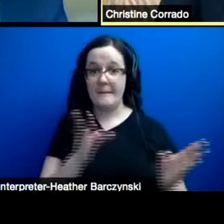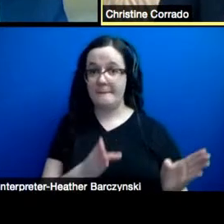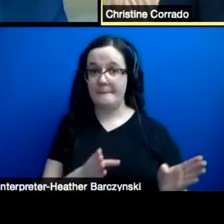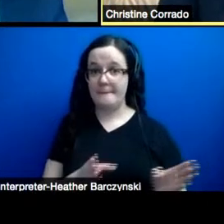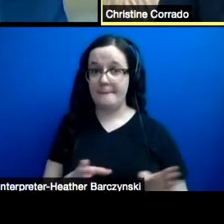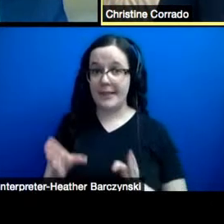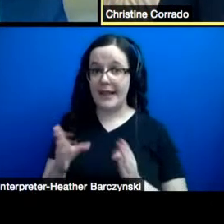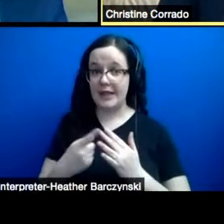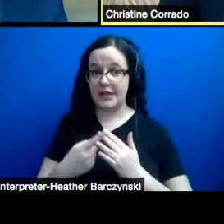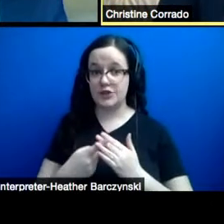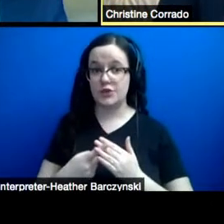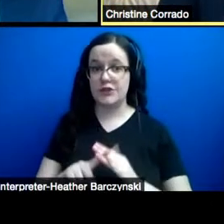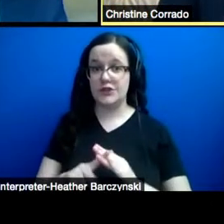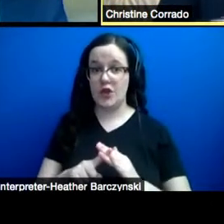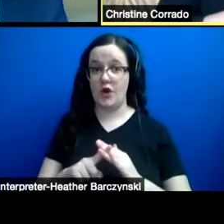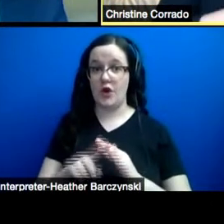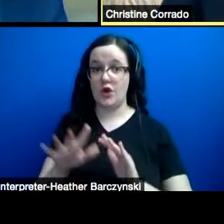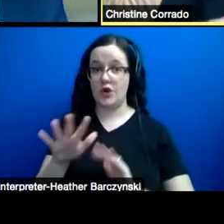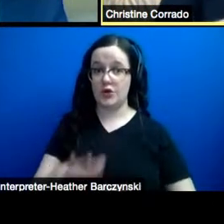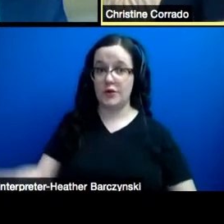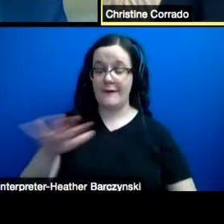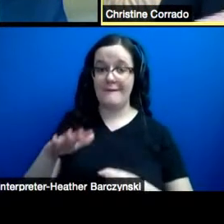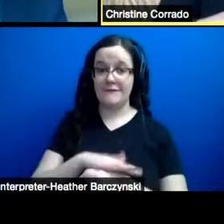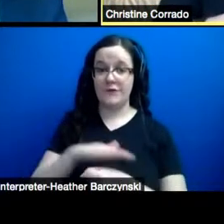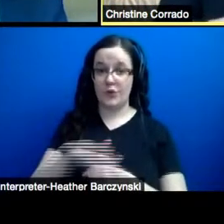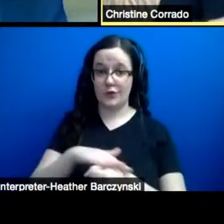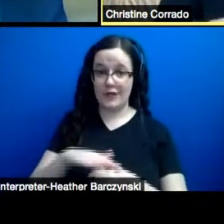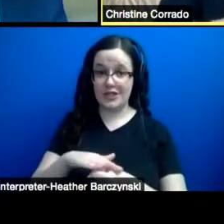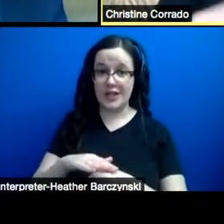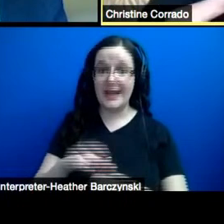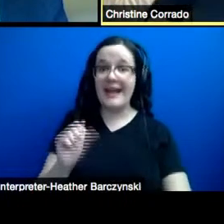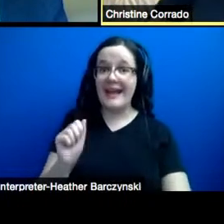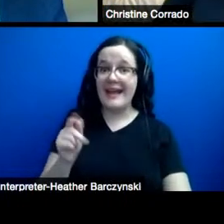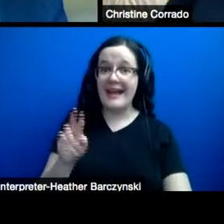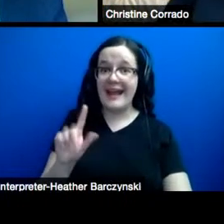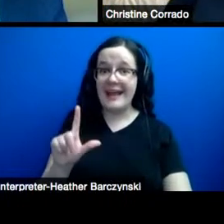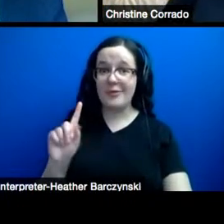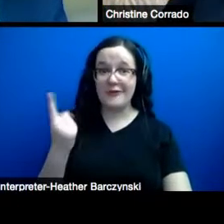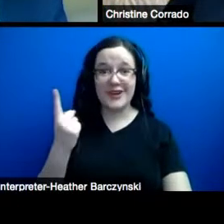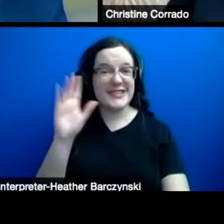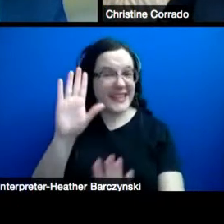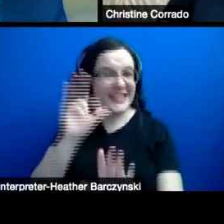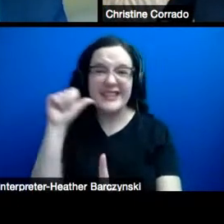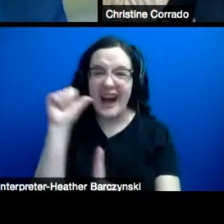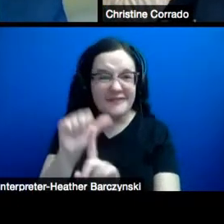in the entire region is April 1st, no fooling.